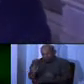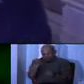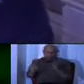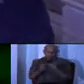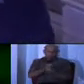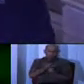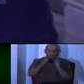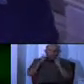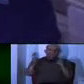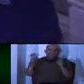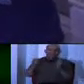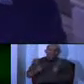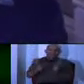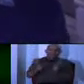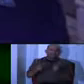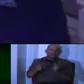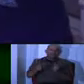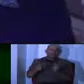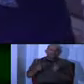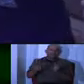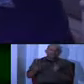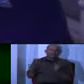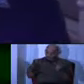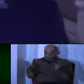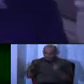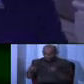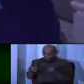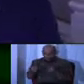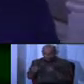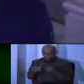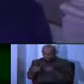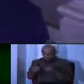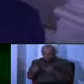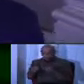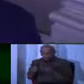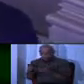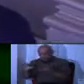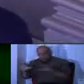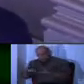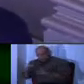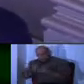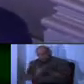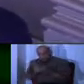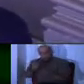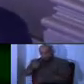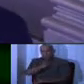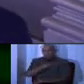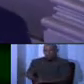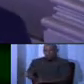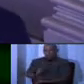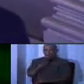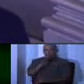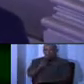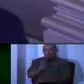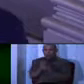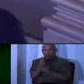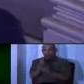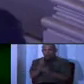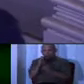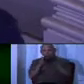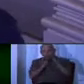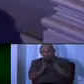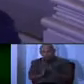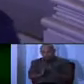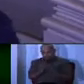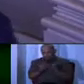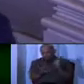from their sins. All this took place to fulfill what the Lord had spoken by the prophet. Behold, the virgin shall